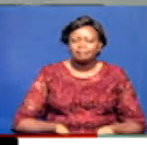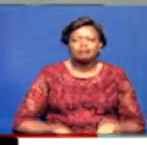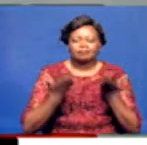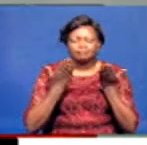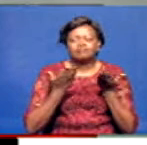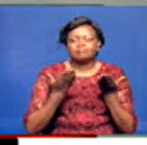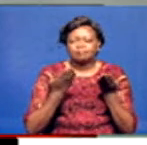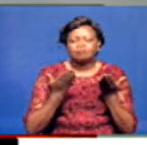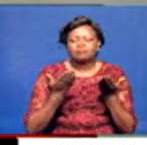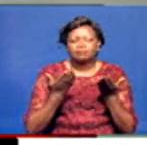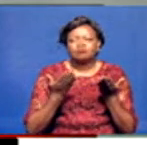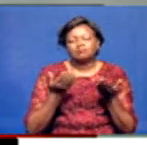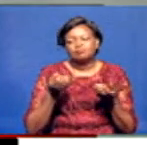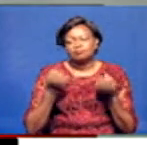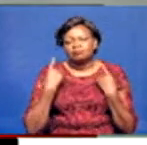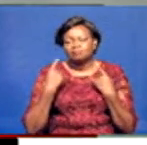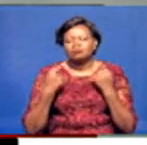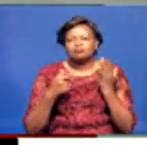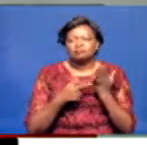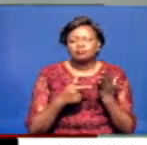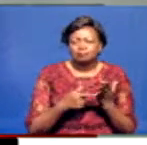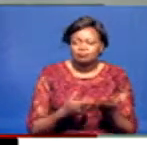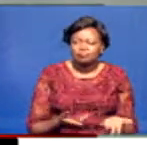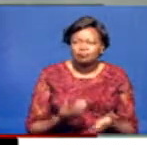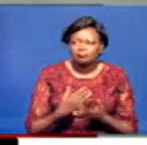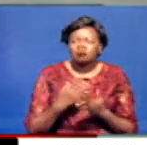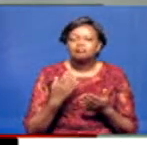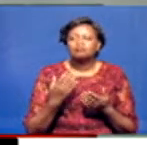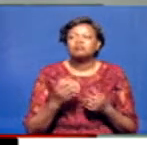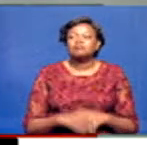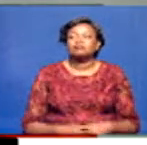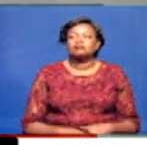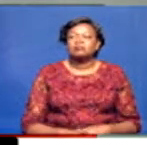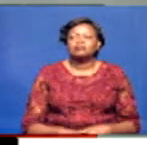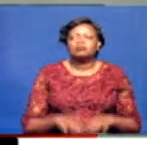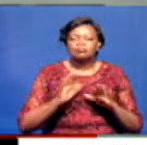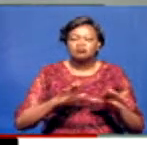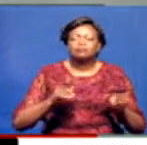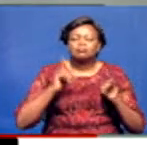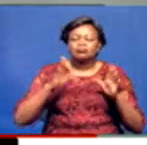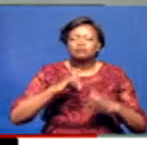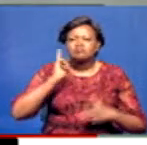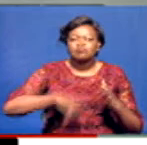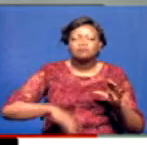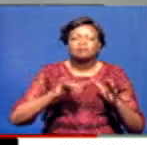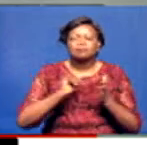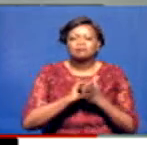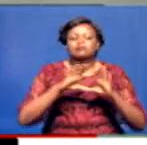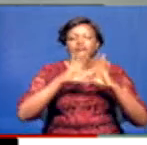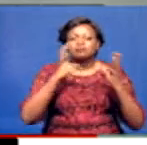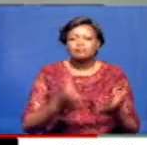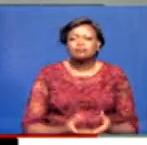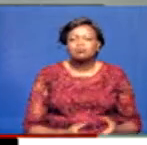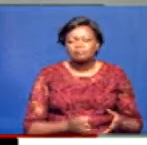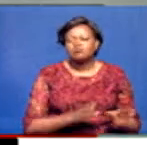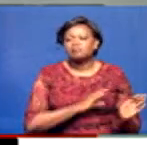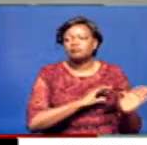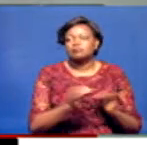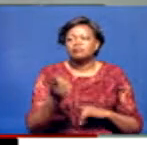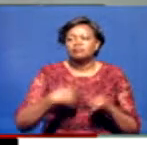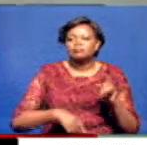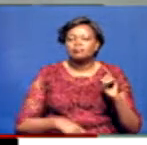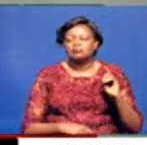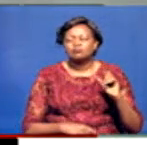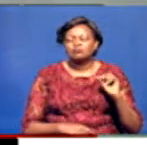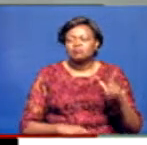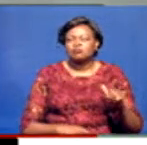content needs. Canon Marketing Director Amin Judah says the world shifts from DSLR to mirrorless